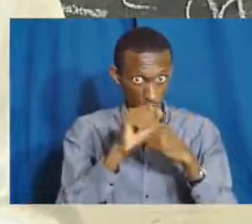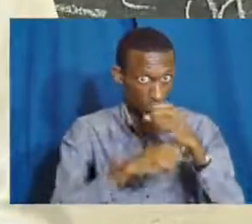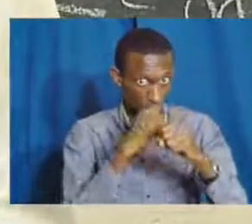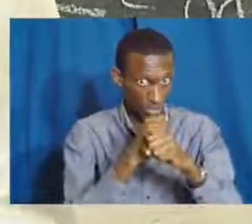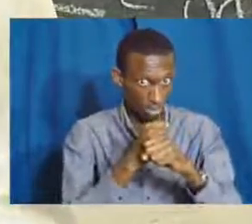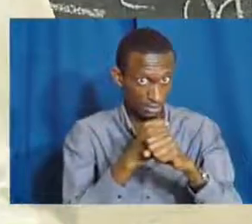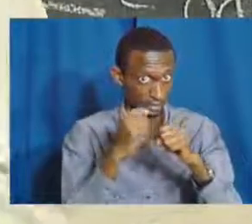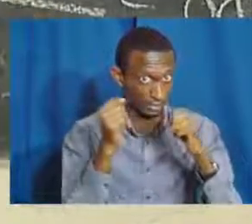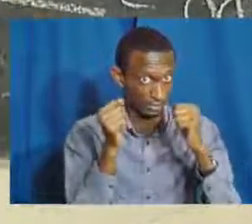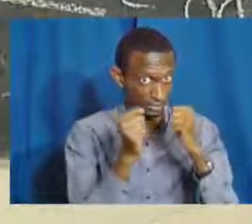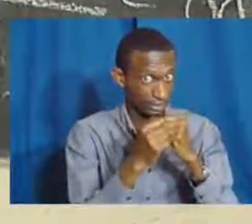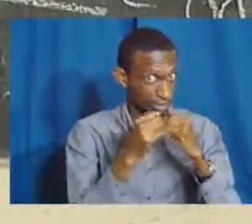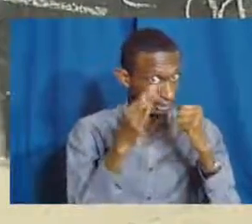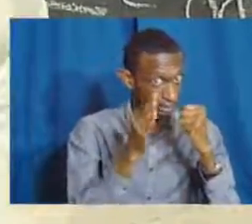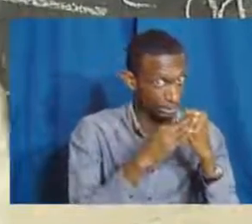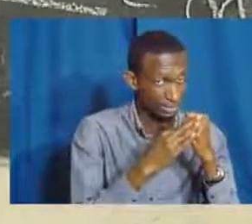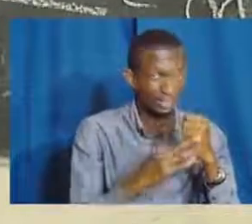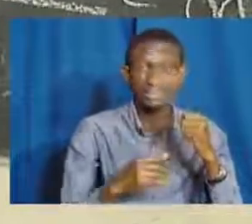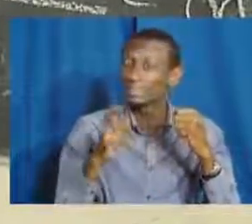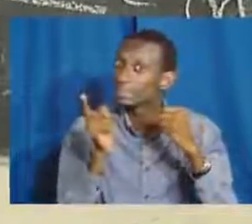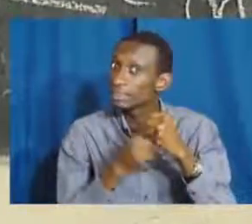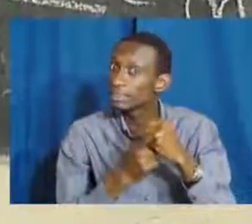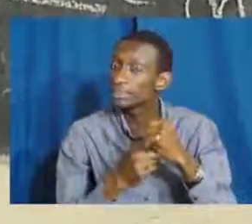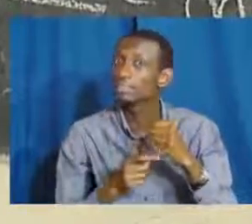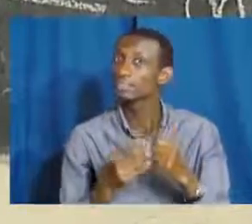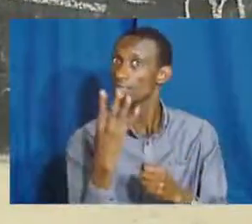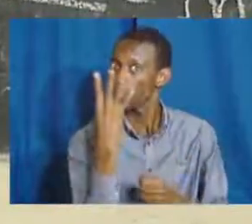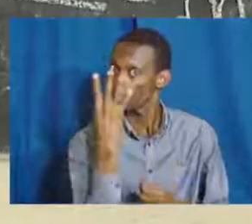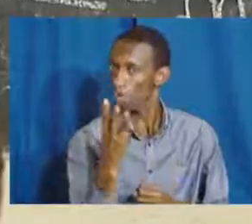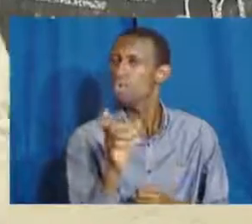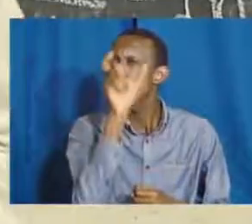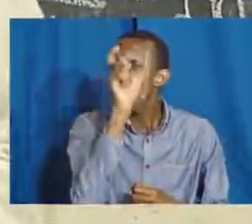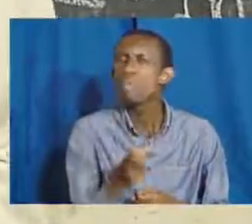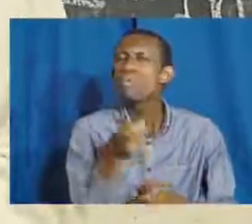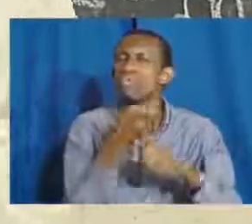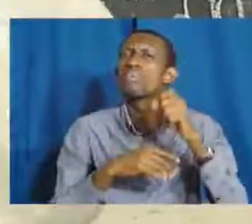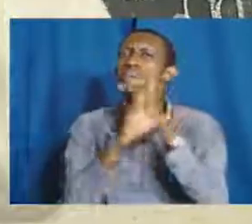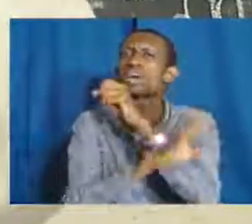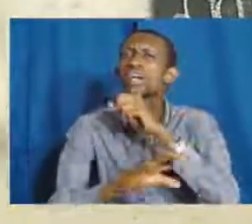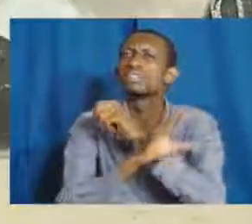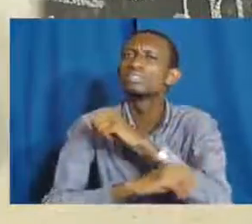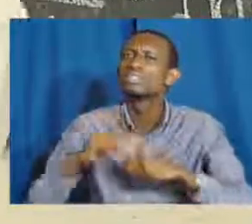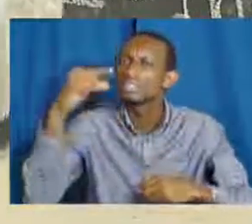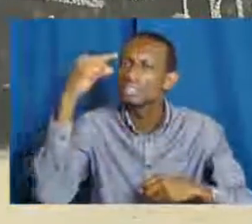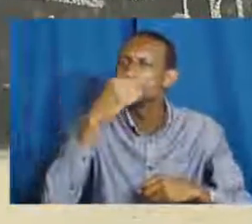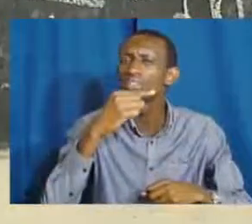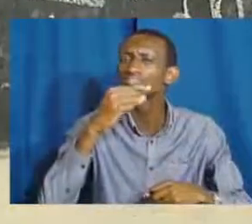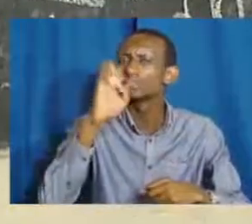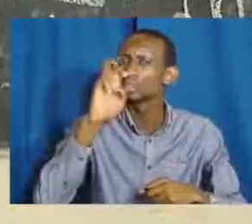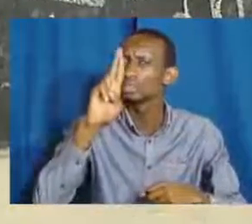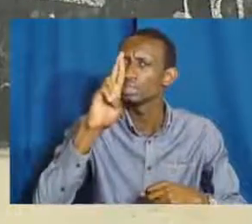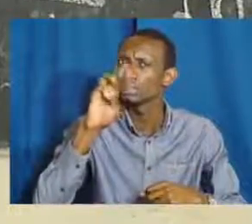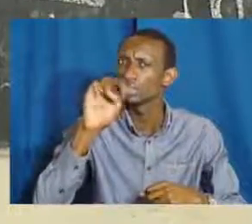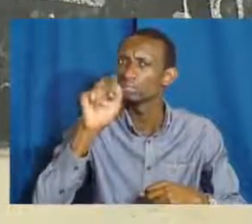1864, the British chemist by names of Newlands also came up with